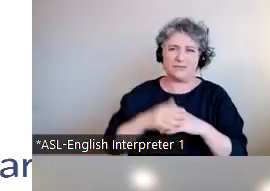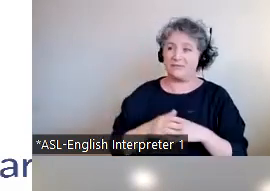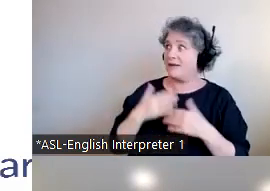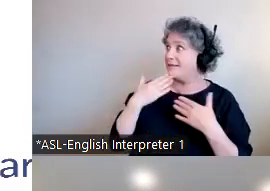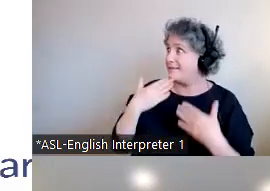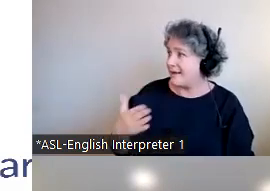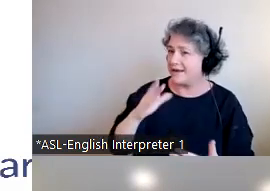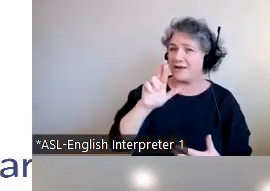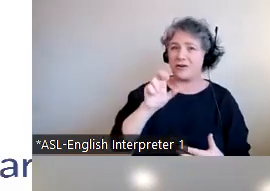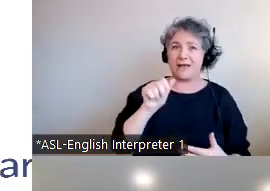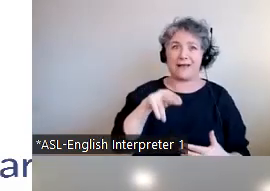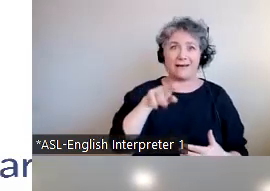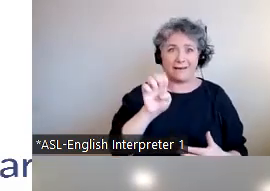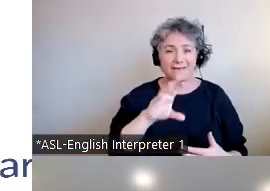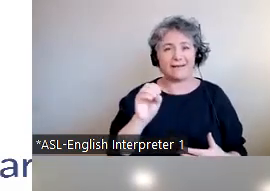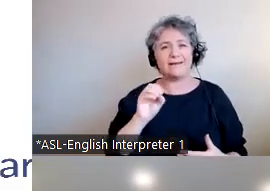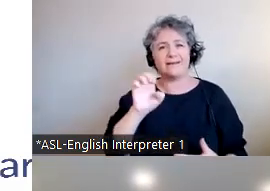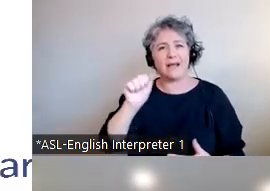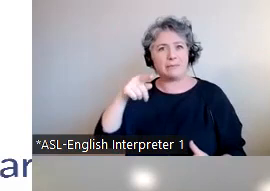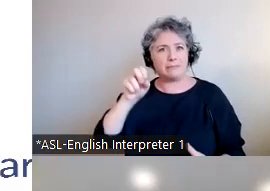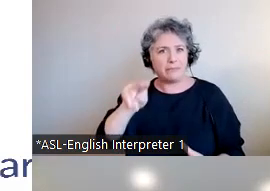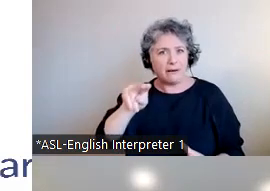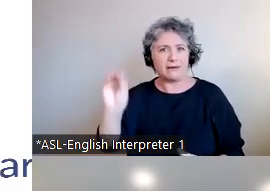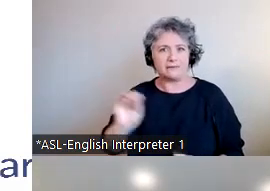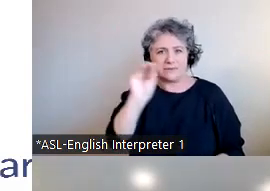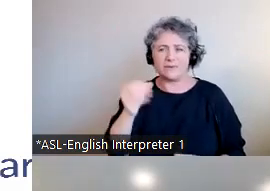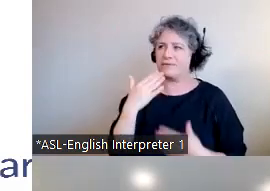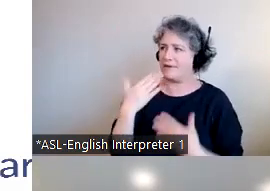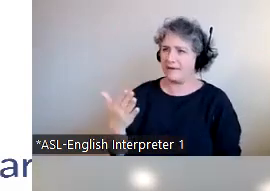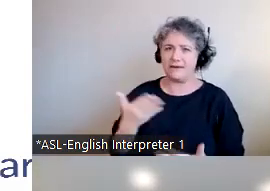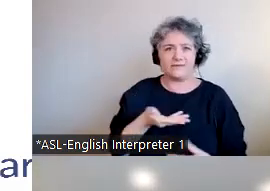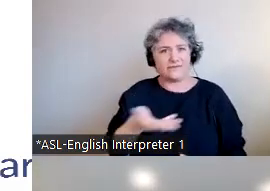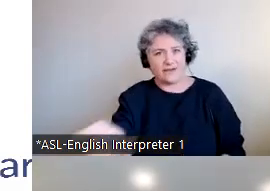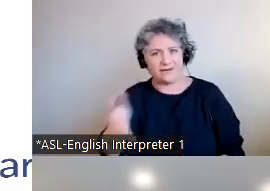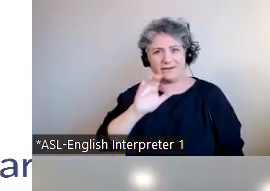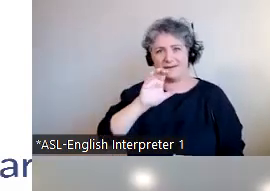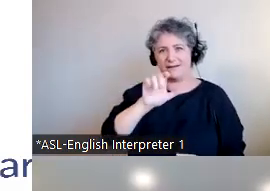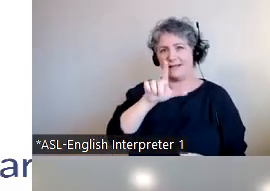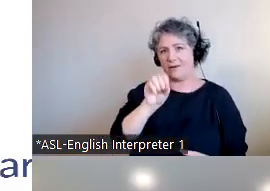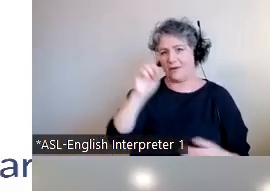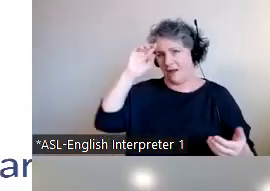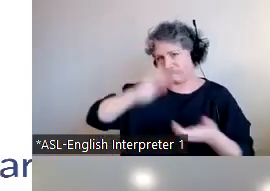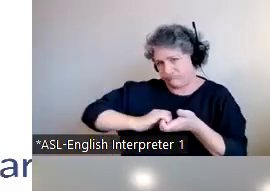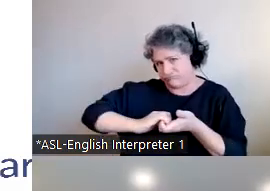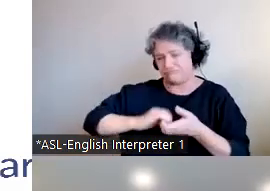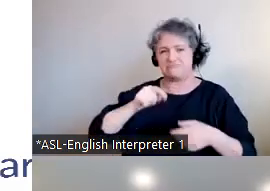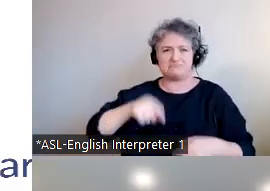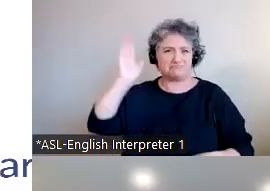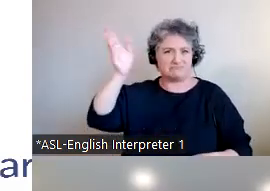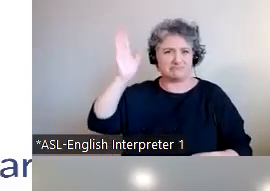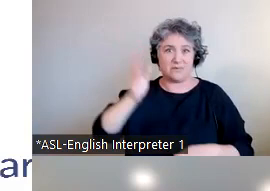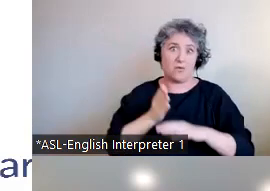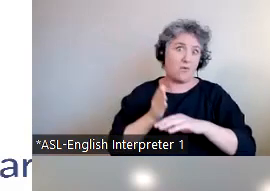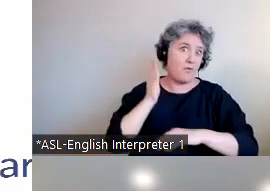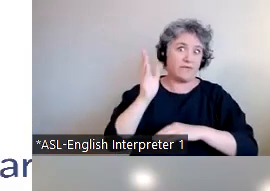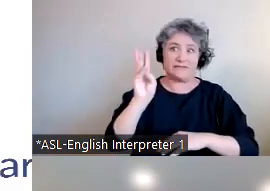to Elder Abuse Prevention Ontario and you in particular for inviting us for this collaboration. We had over